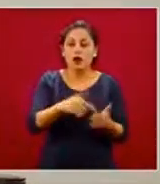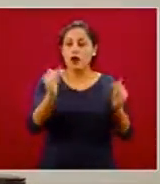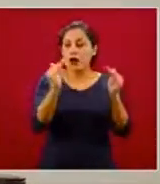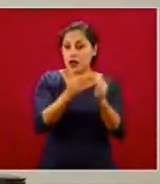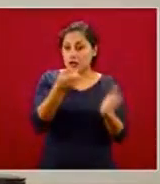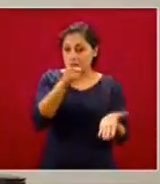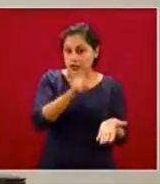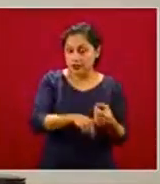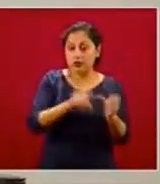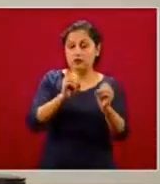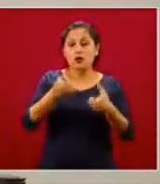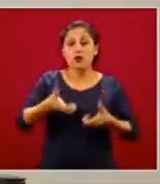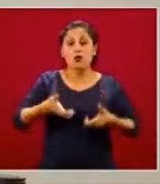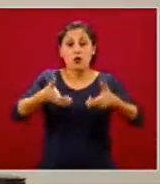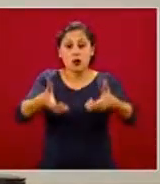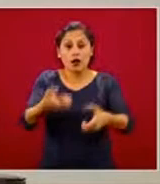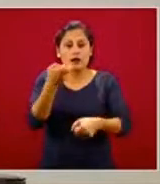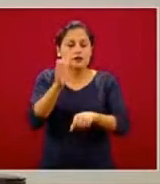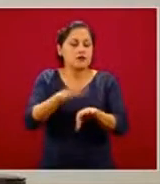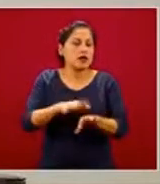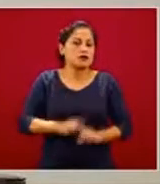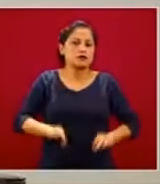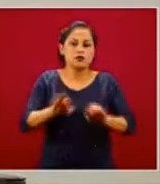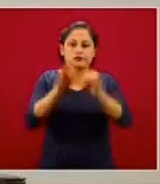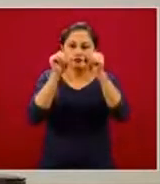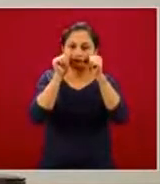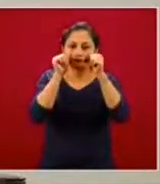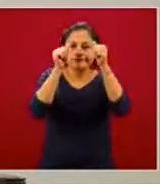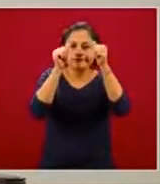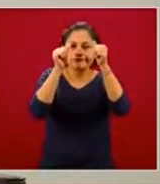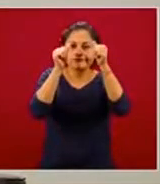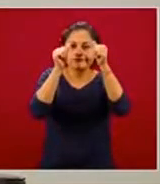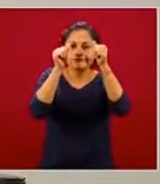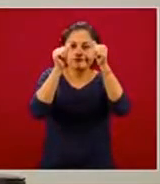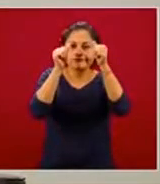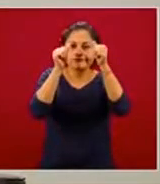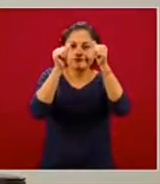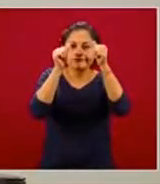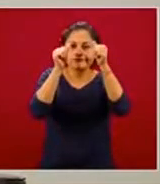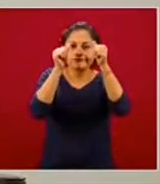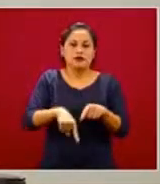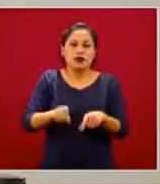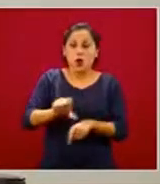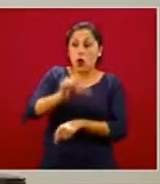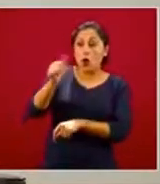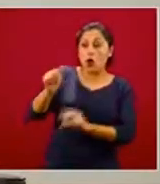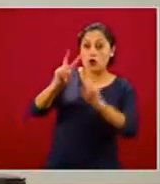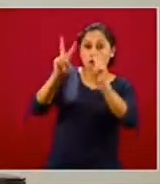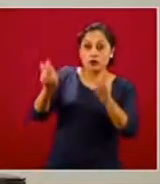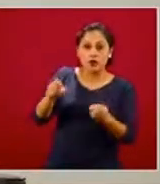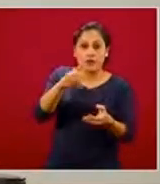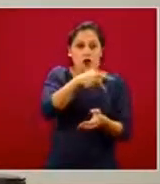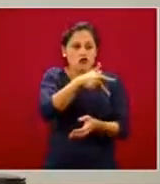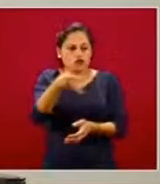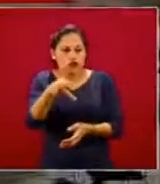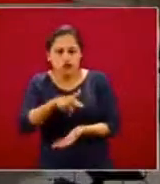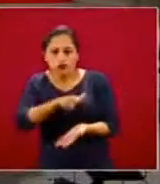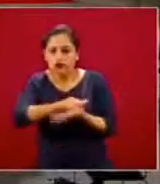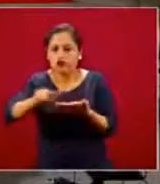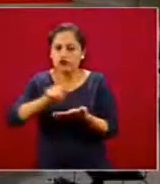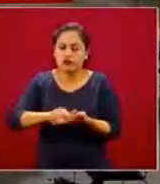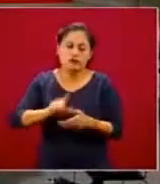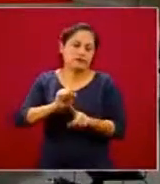but the component that is needed to eliminate breeding grounds both in homes and public spaces